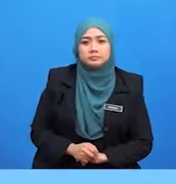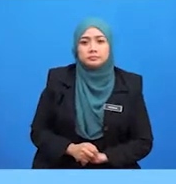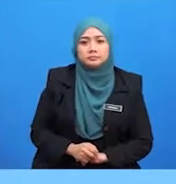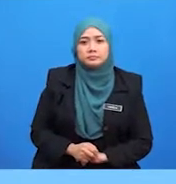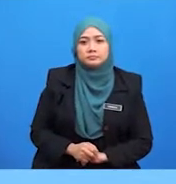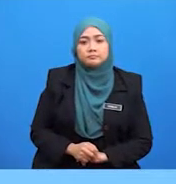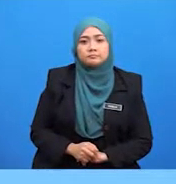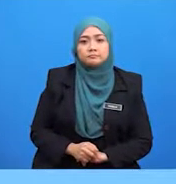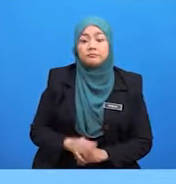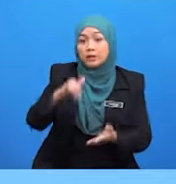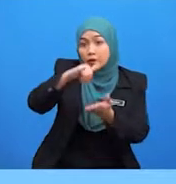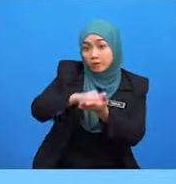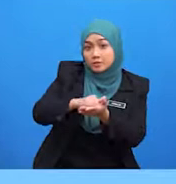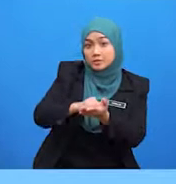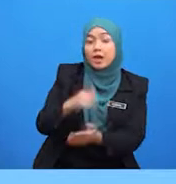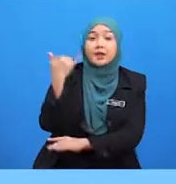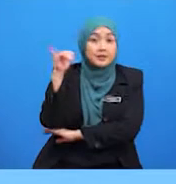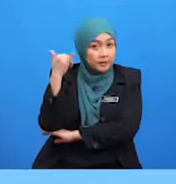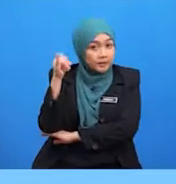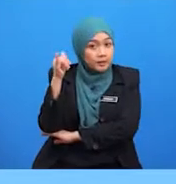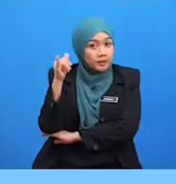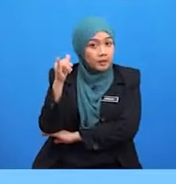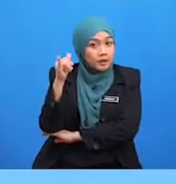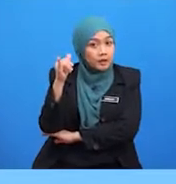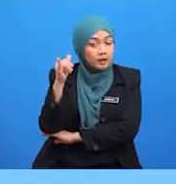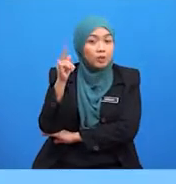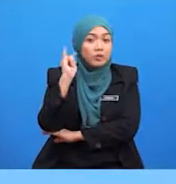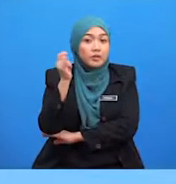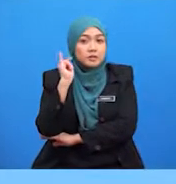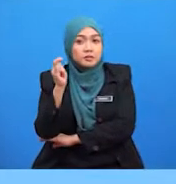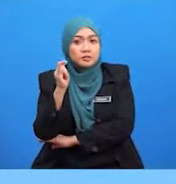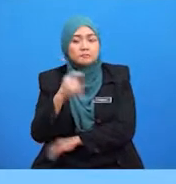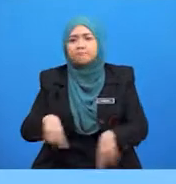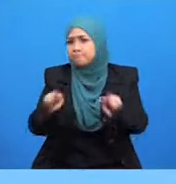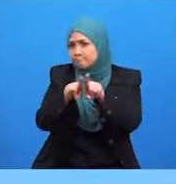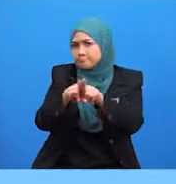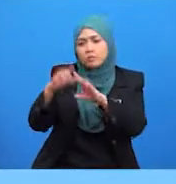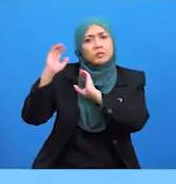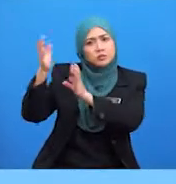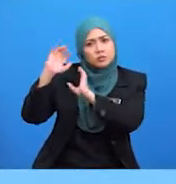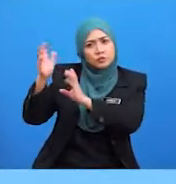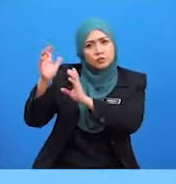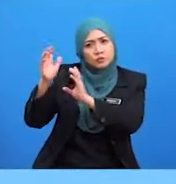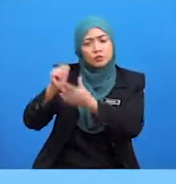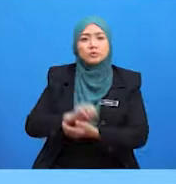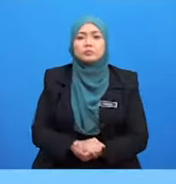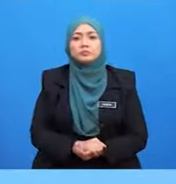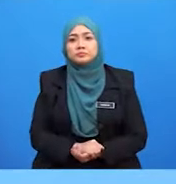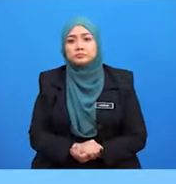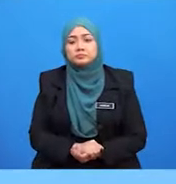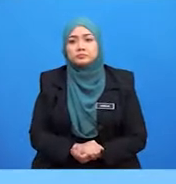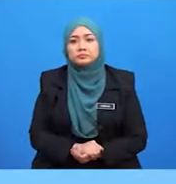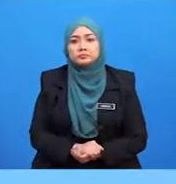These yellow taxis shaped like coconuts can be seen in Havana and